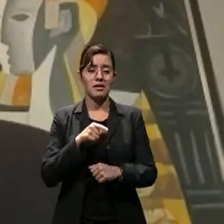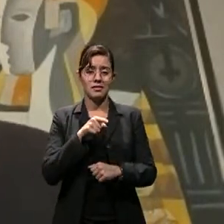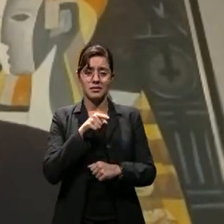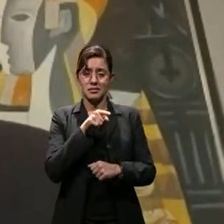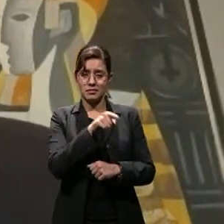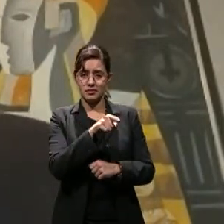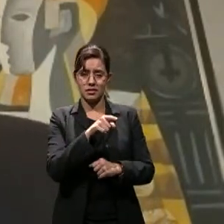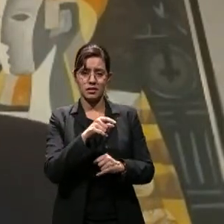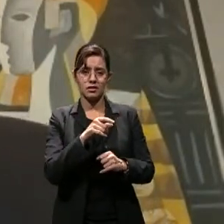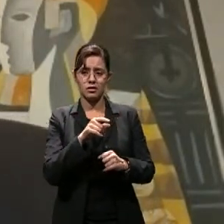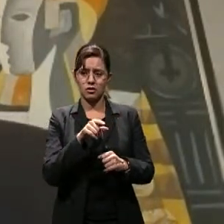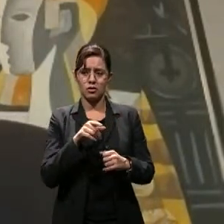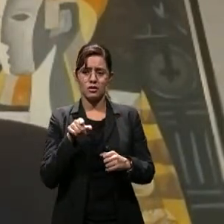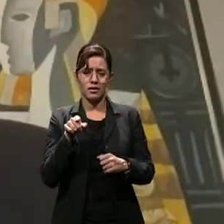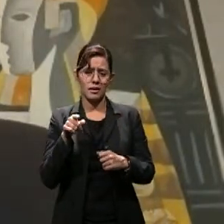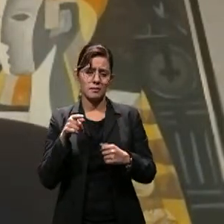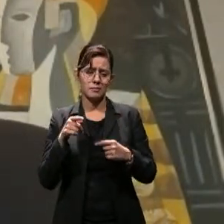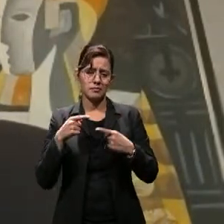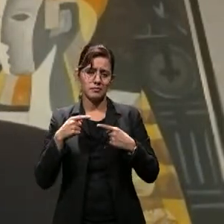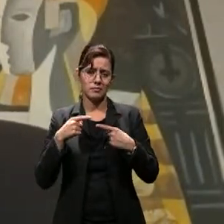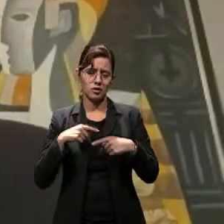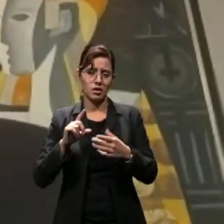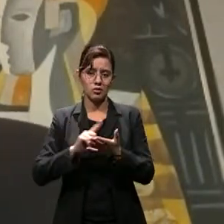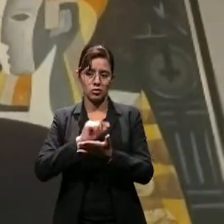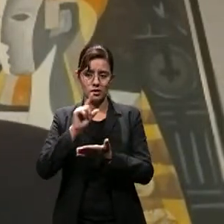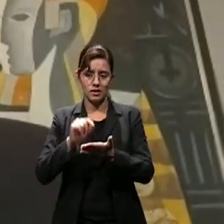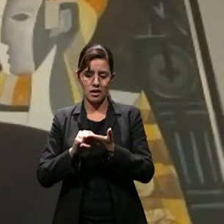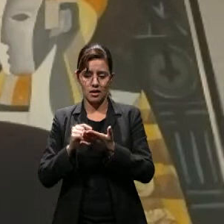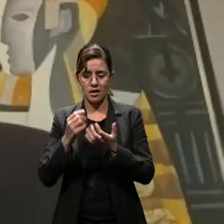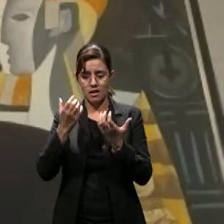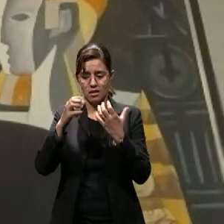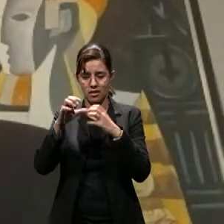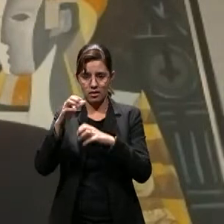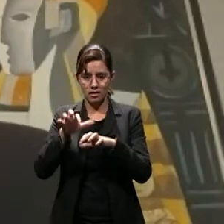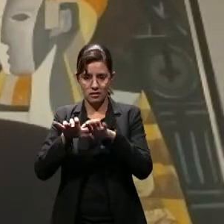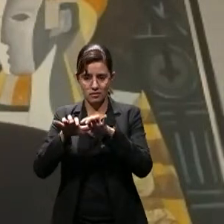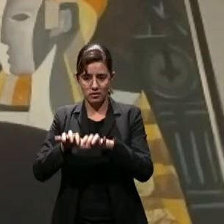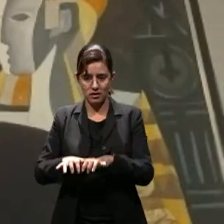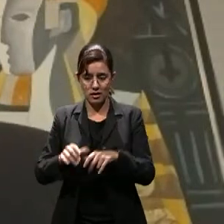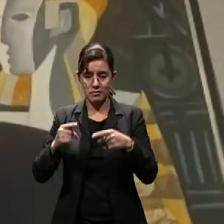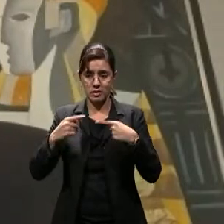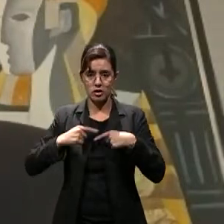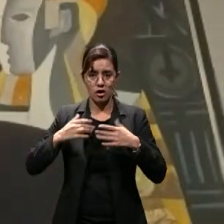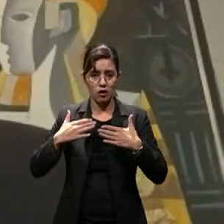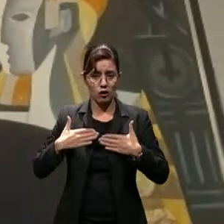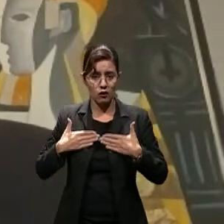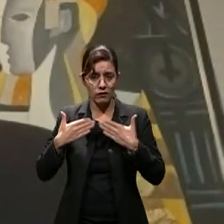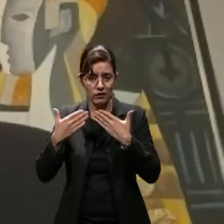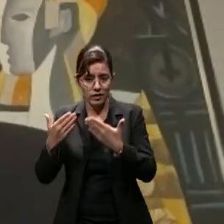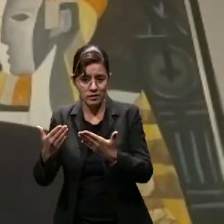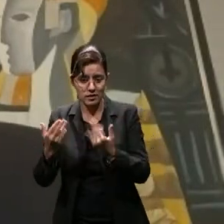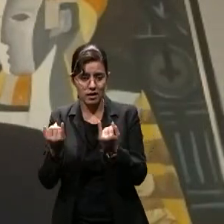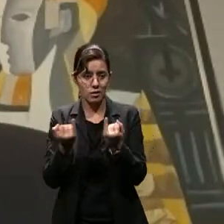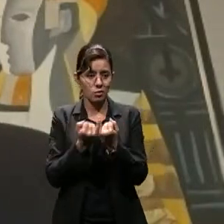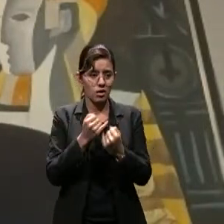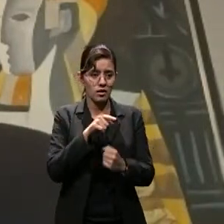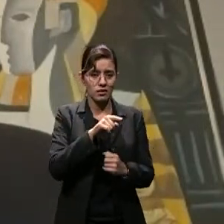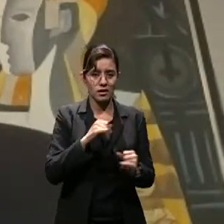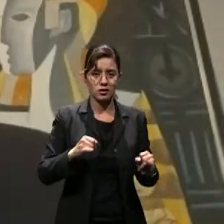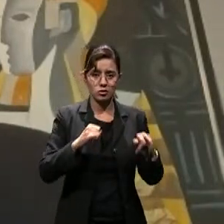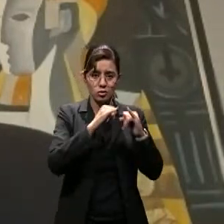How can there be the same level of trust in certain sectors of the population?